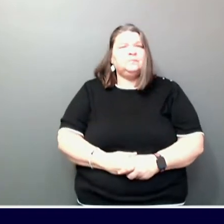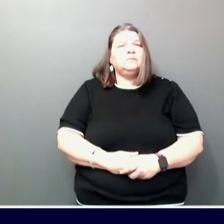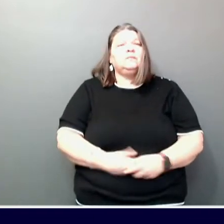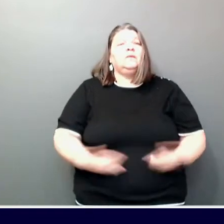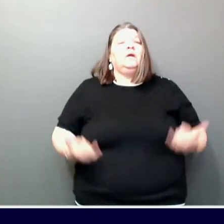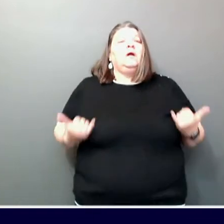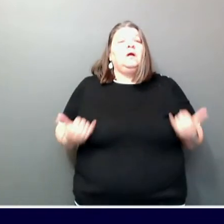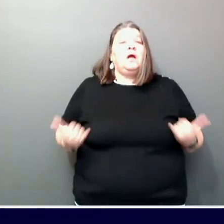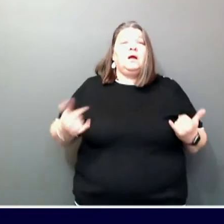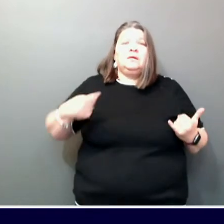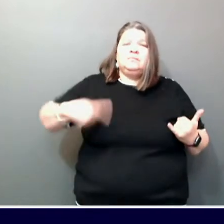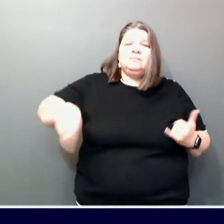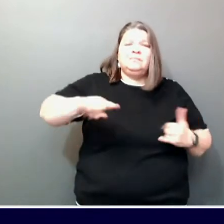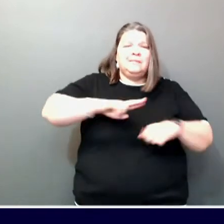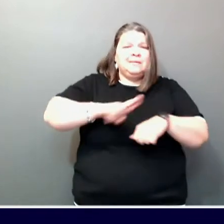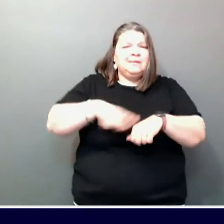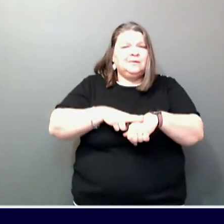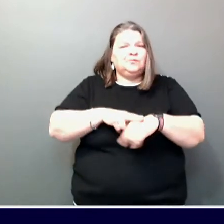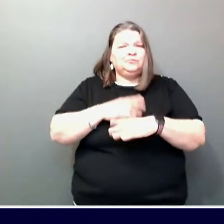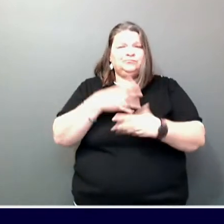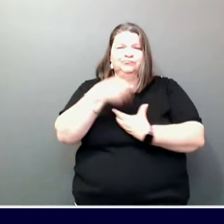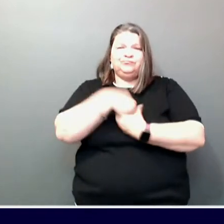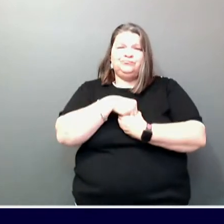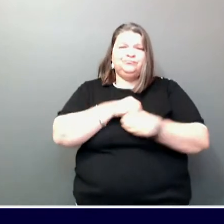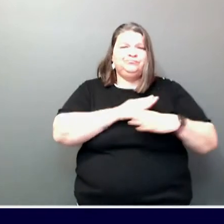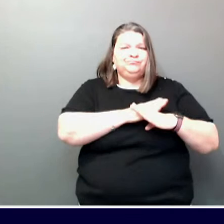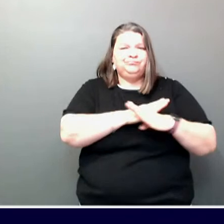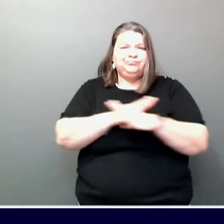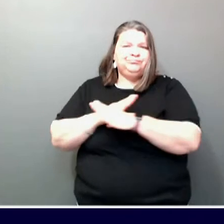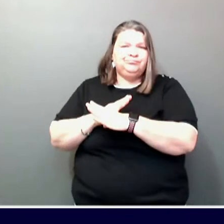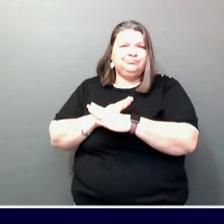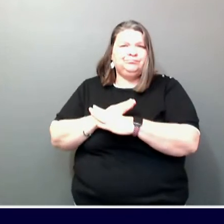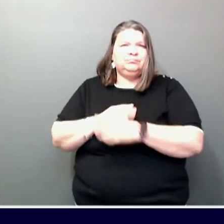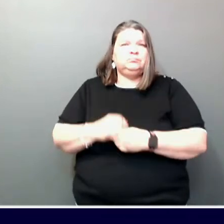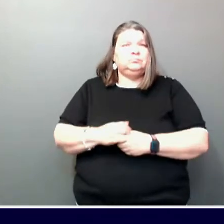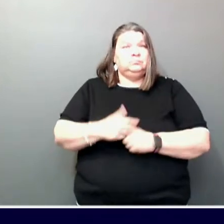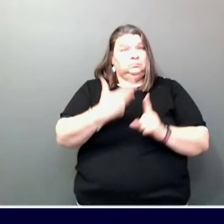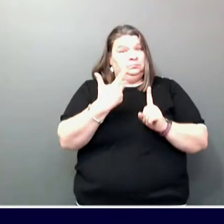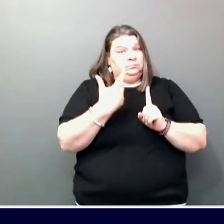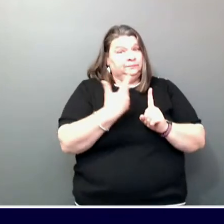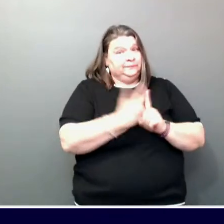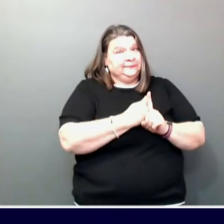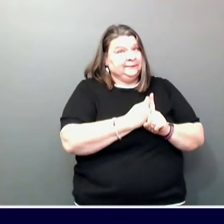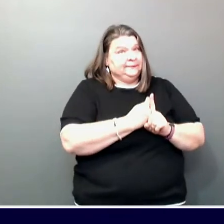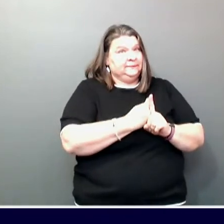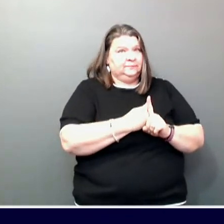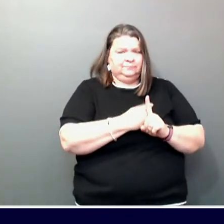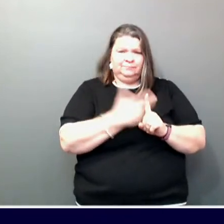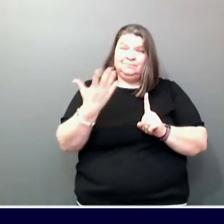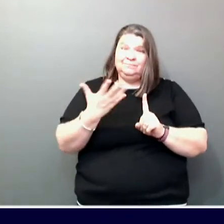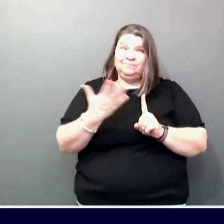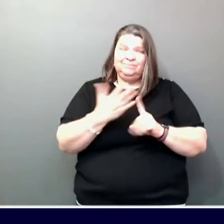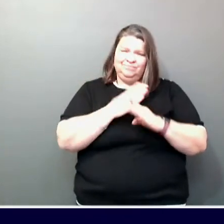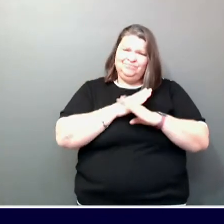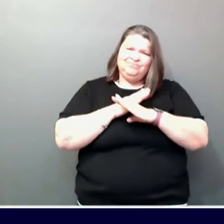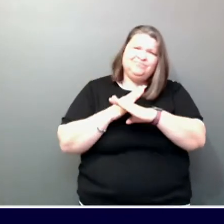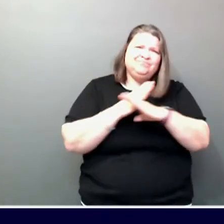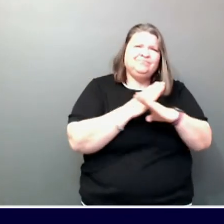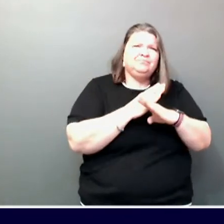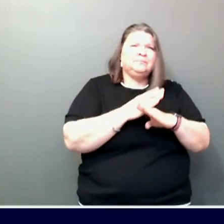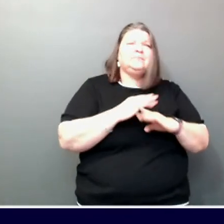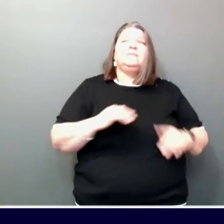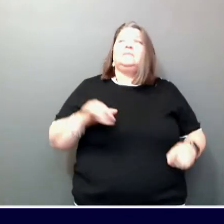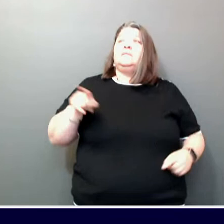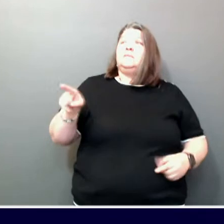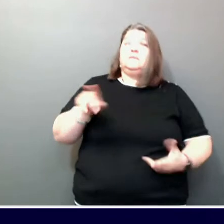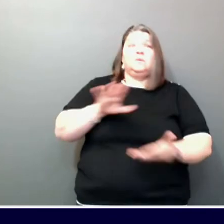some degree of immunity. And what all of that means is that we are starting to see that the risk of transmission in schools